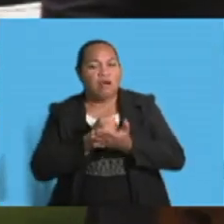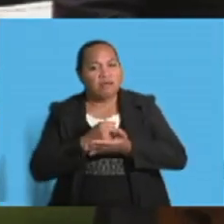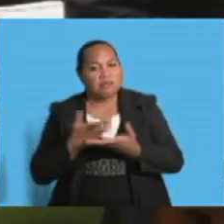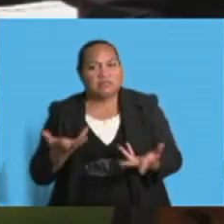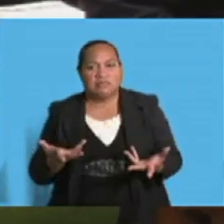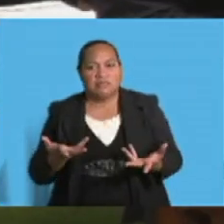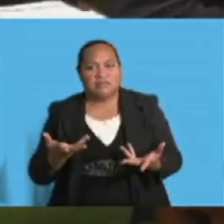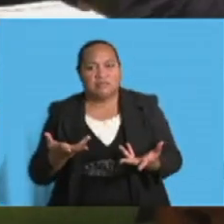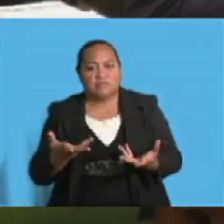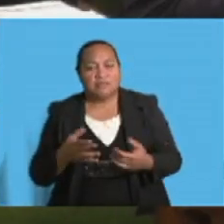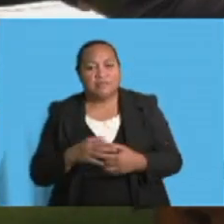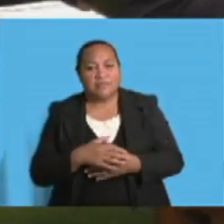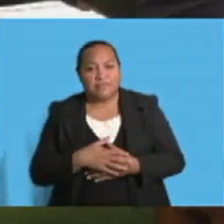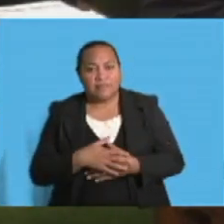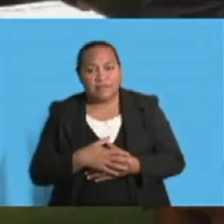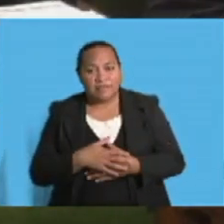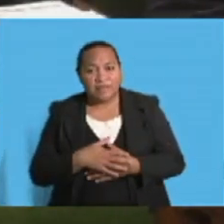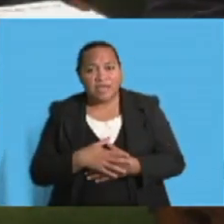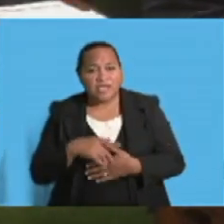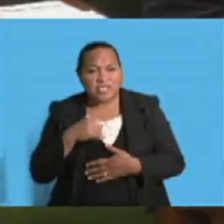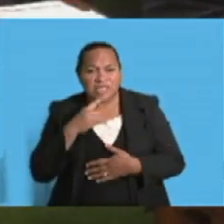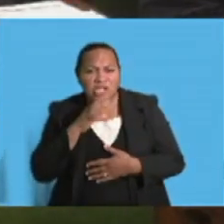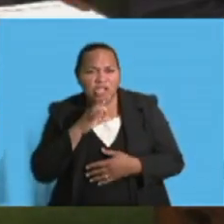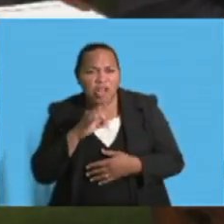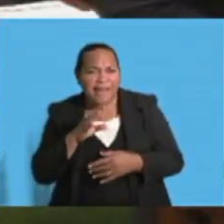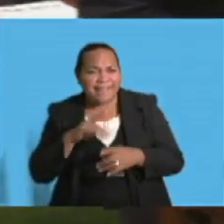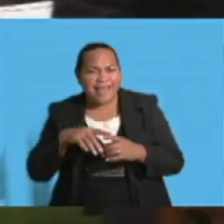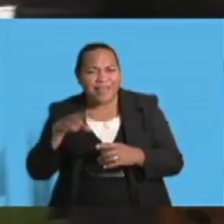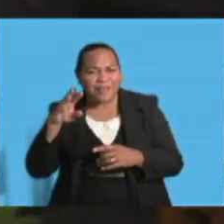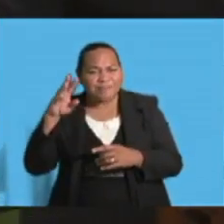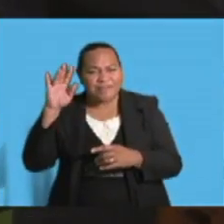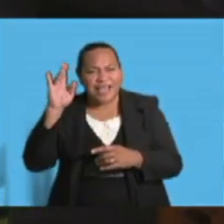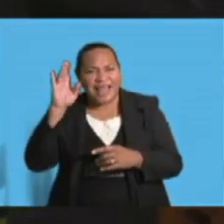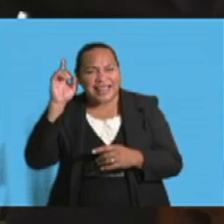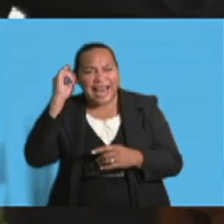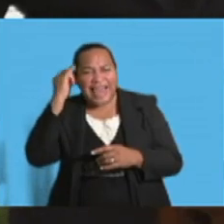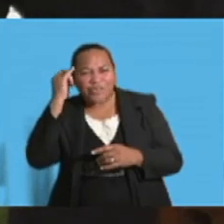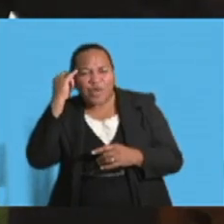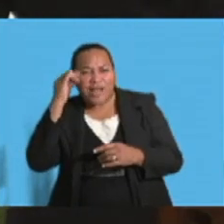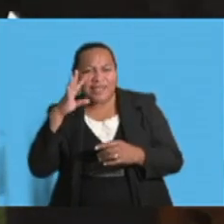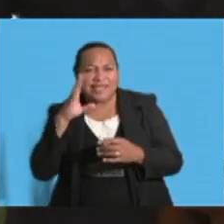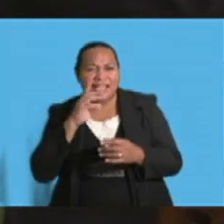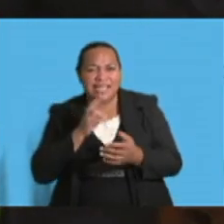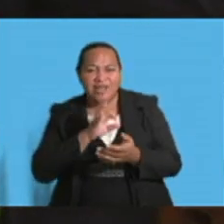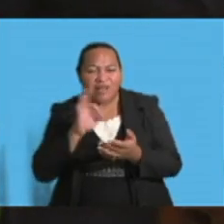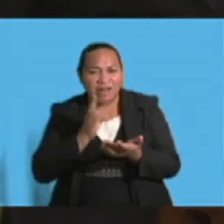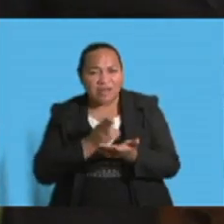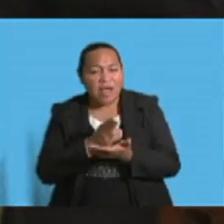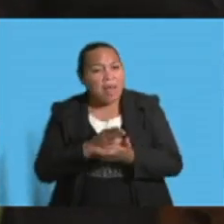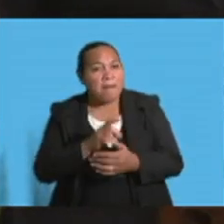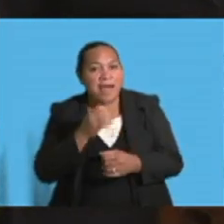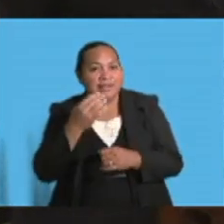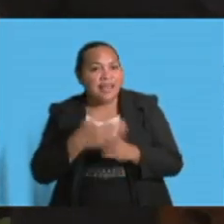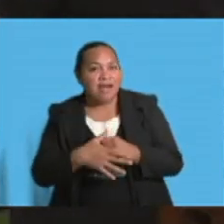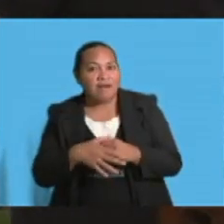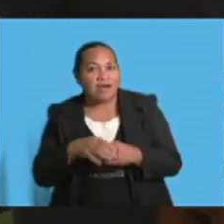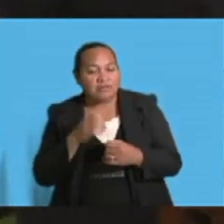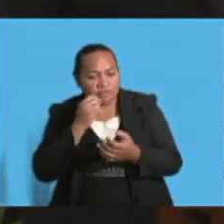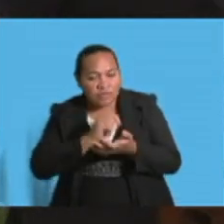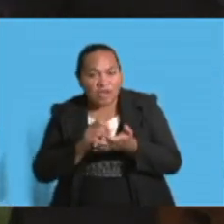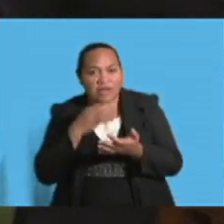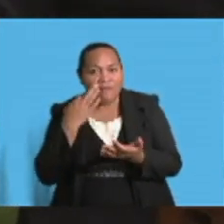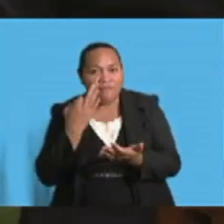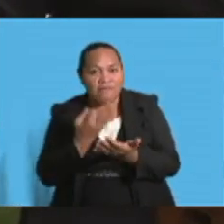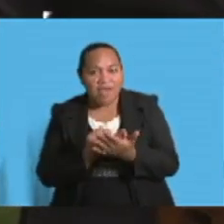is that there is not just intellectual dishonesty, but there is an absence of stating the facts, and a